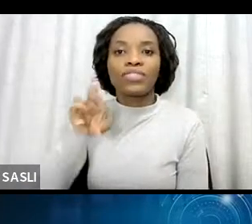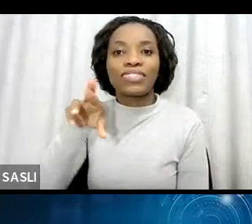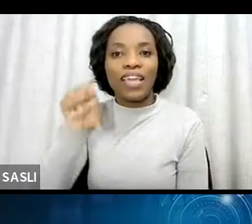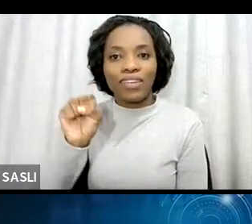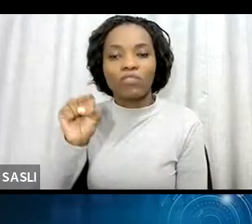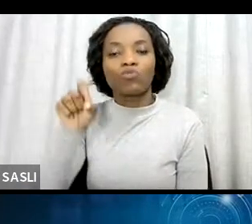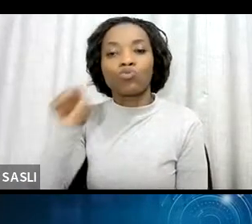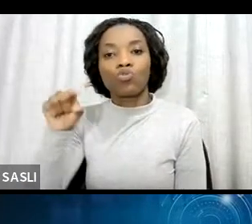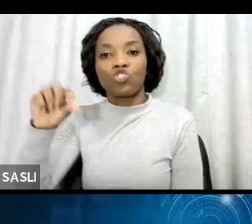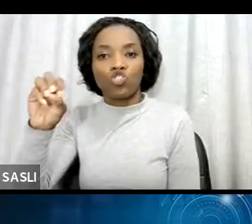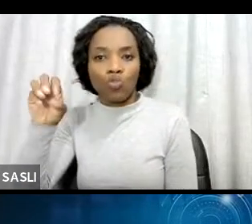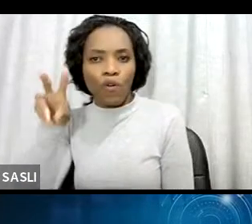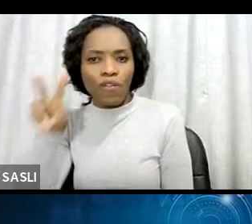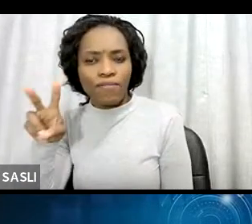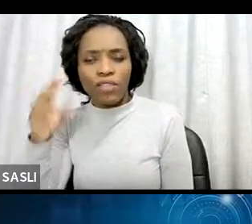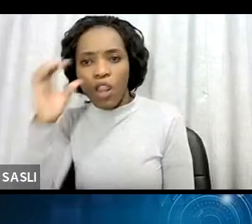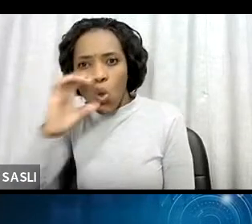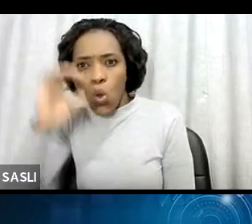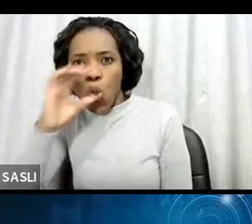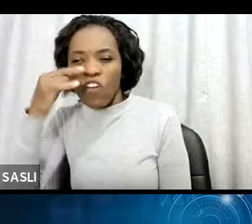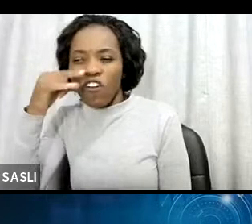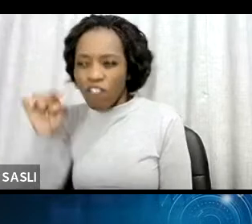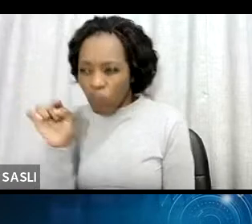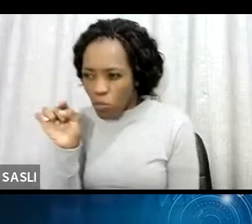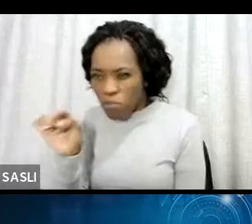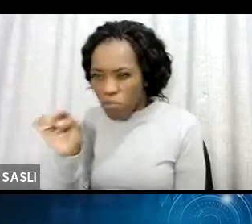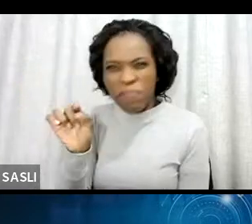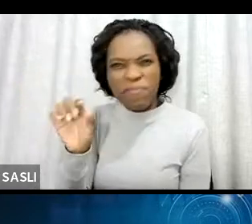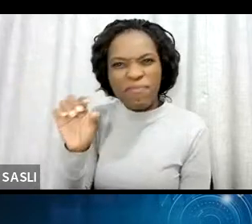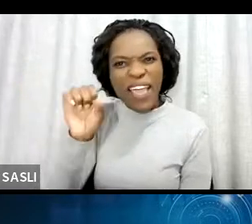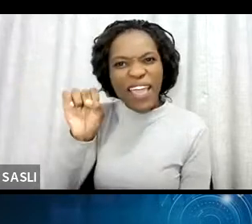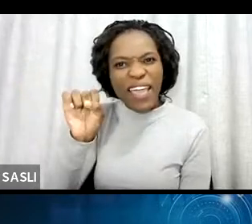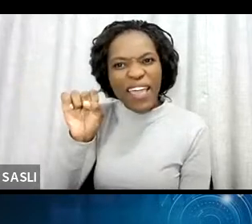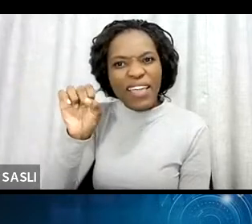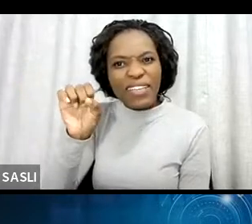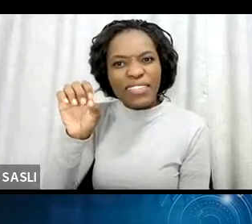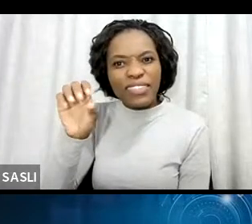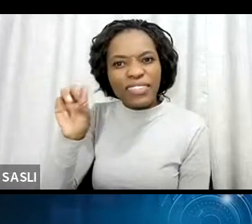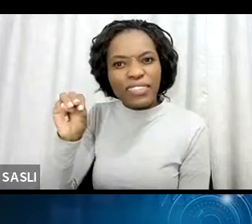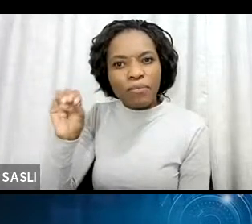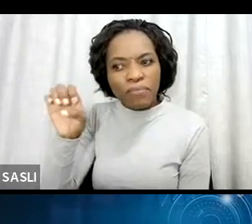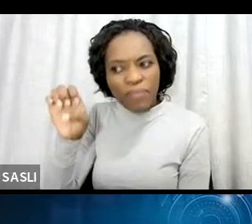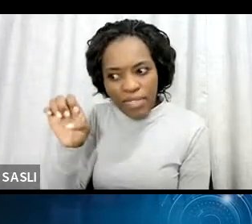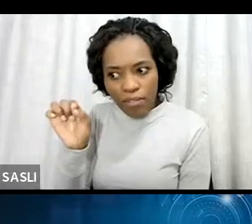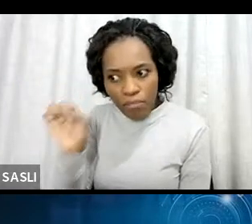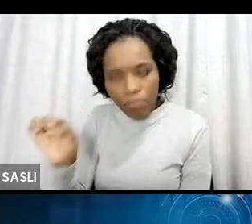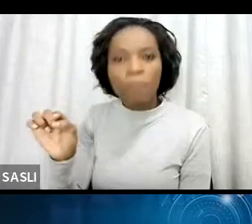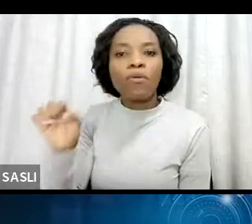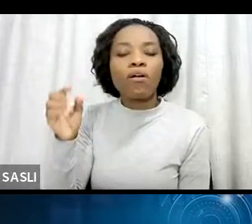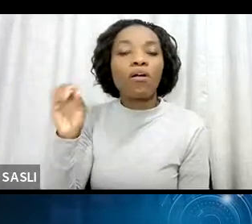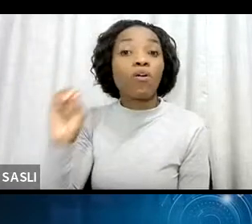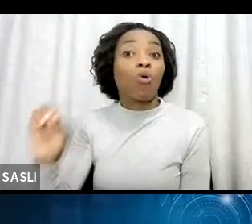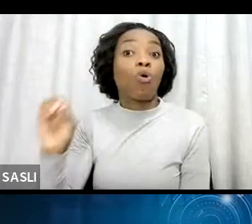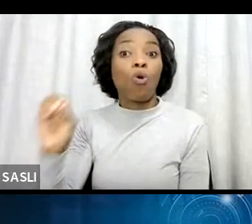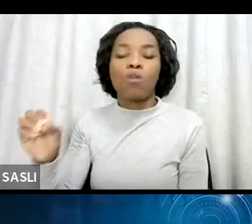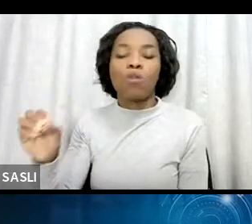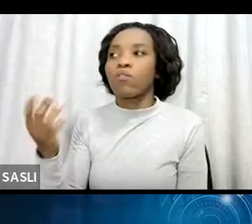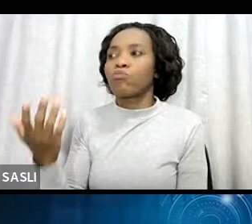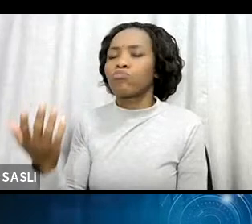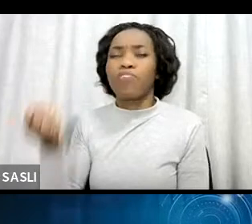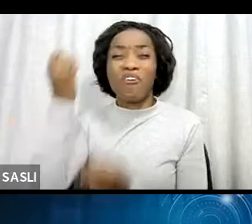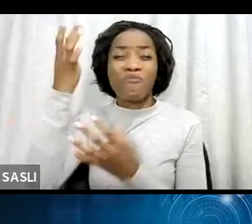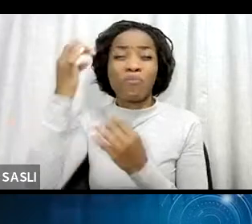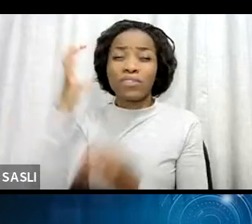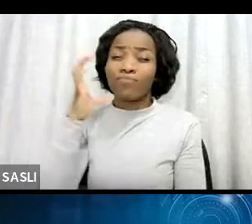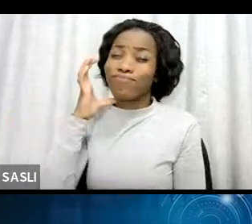www.sars.gov, and look for that small business site. And we have a lot of information that we've